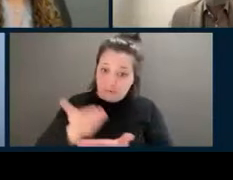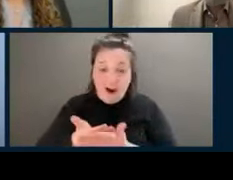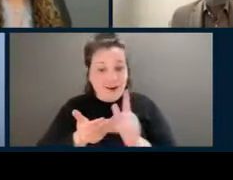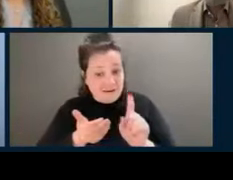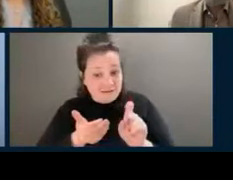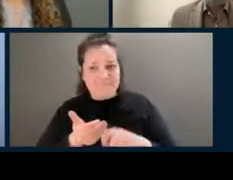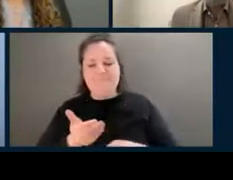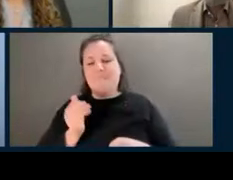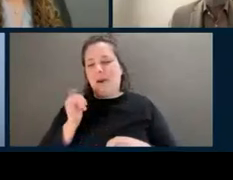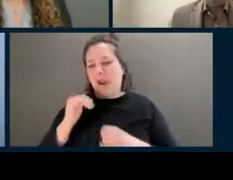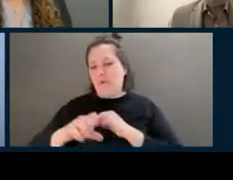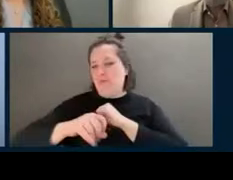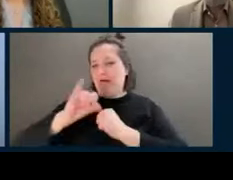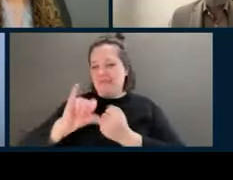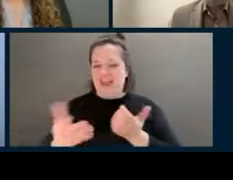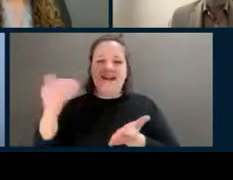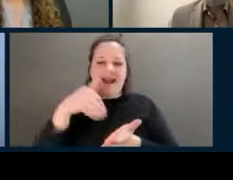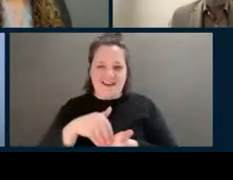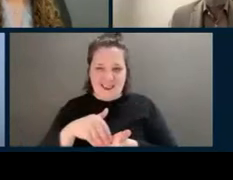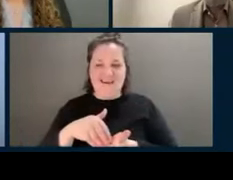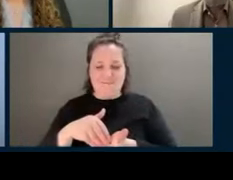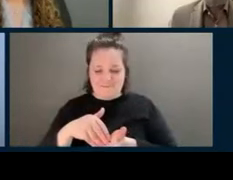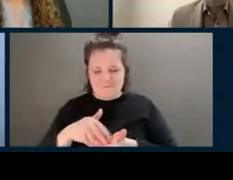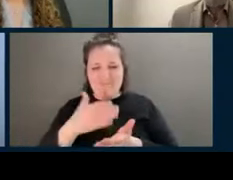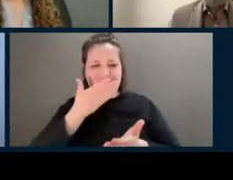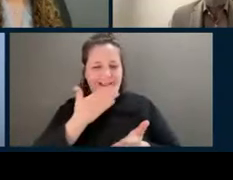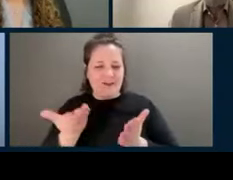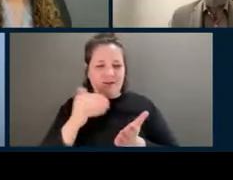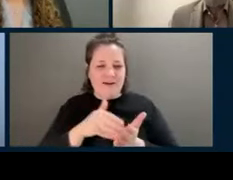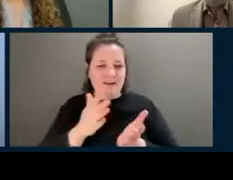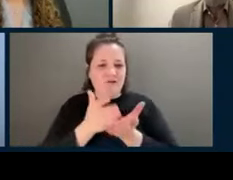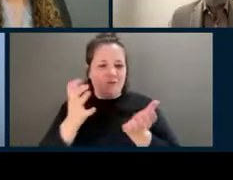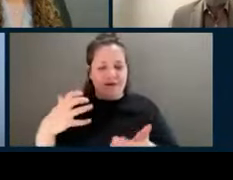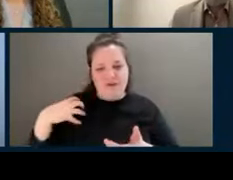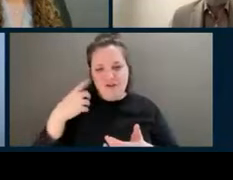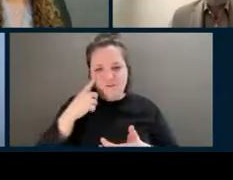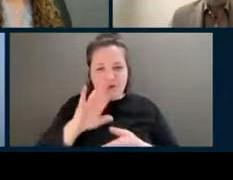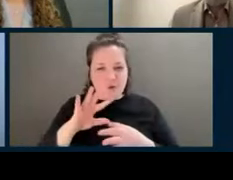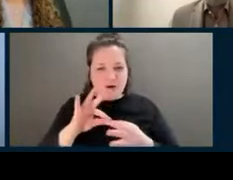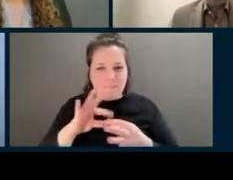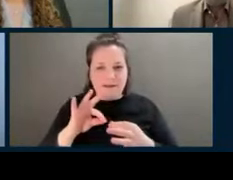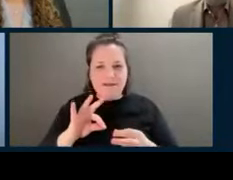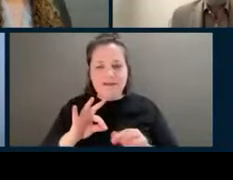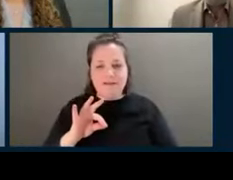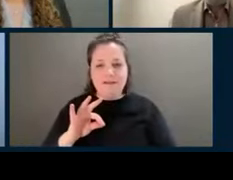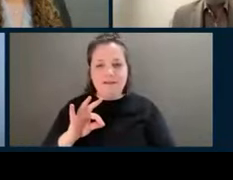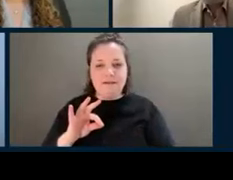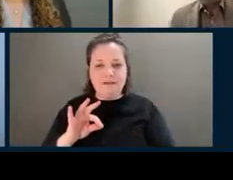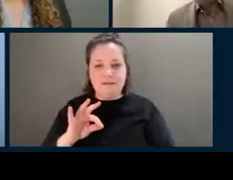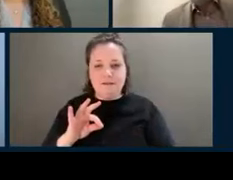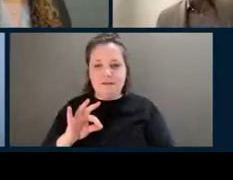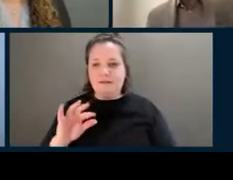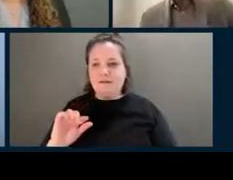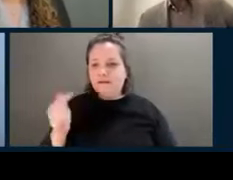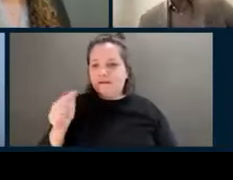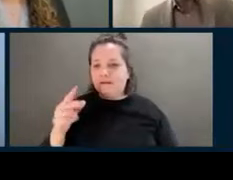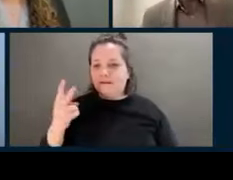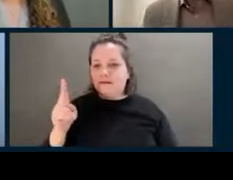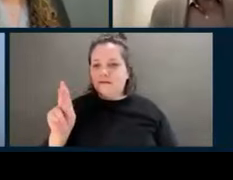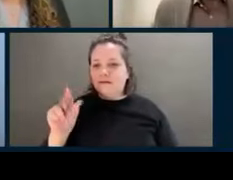and resource that you want to tap into. Thank you so much, Chief, for what you shared. Cabinet, I'd love to hear from you. What is top of